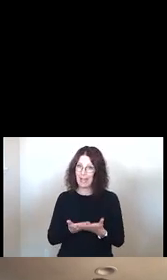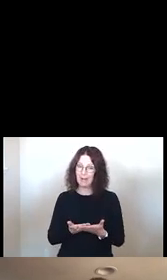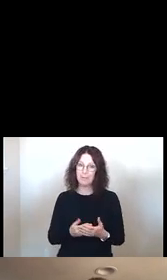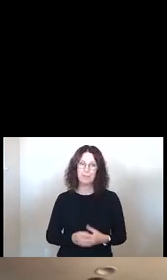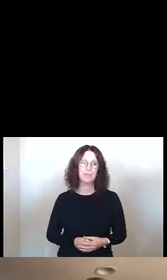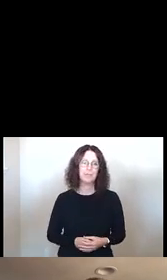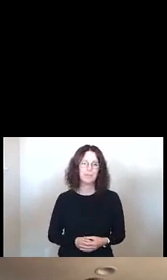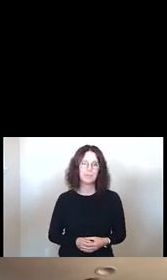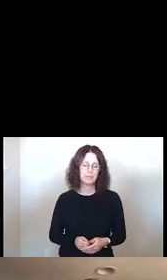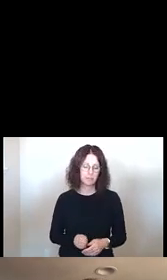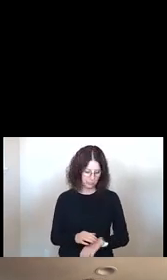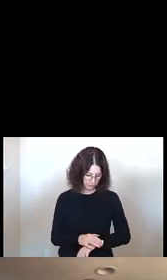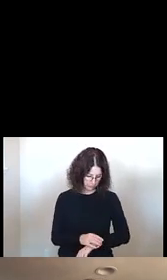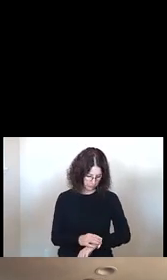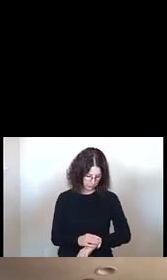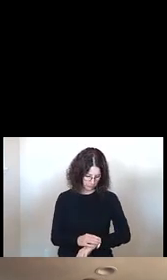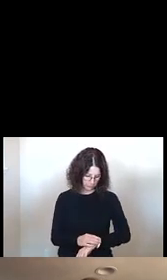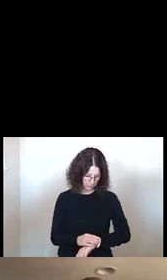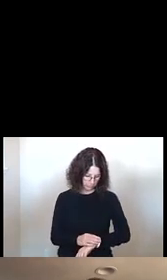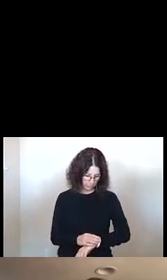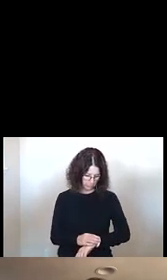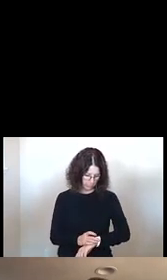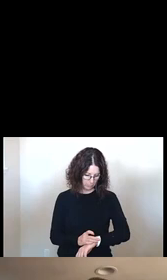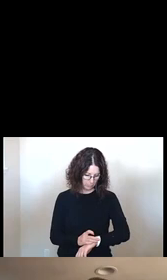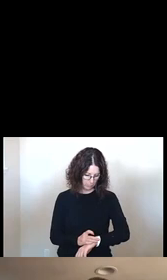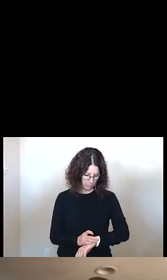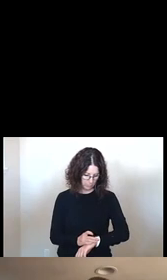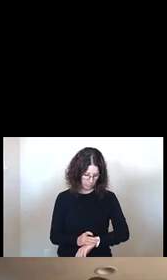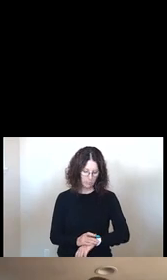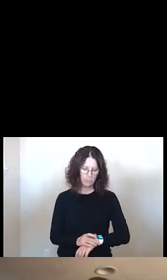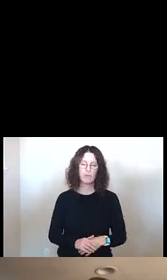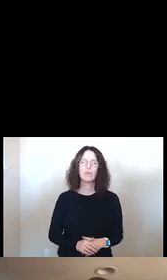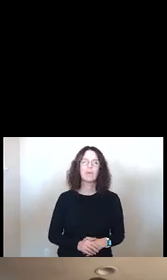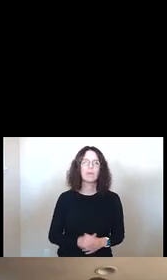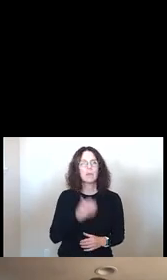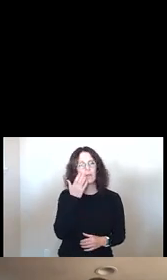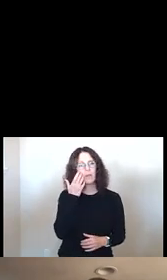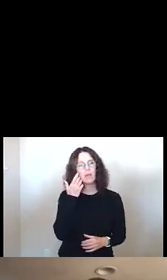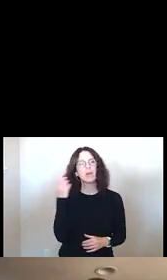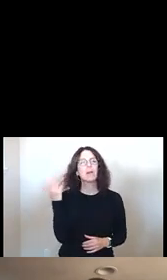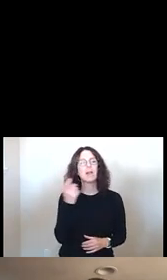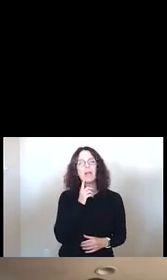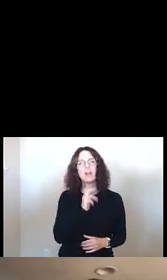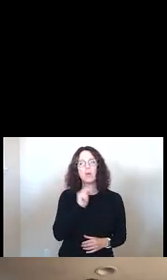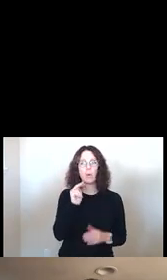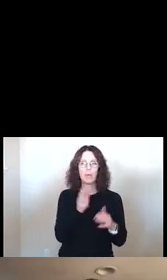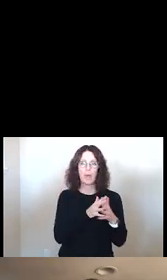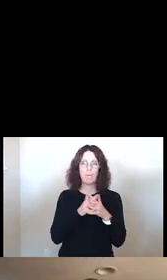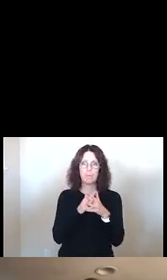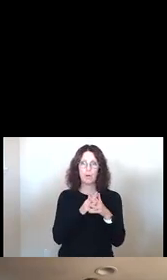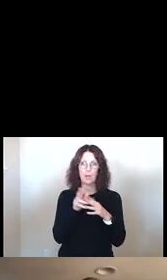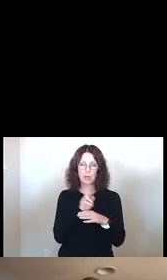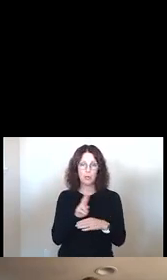We believe that this having this two-stream, which is very unusual in North American universities for economics